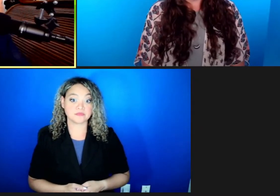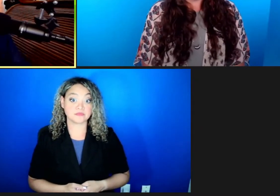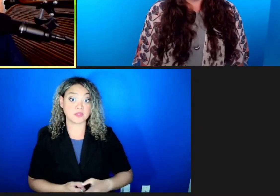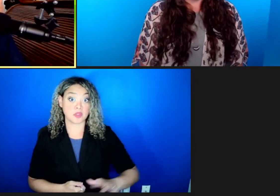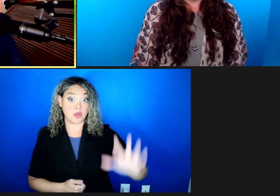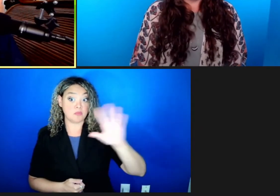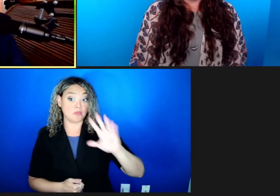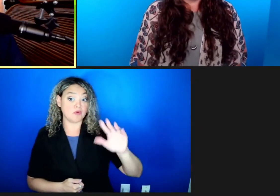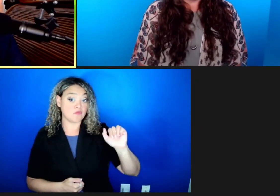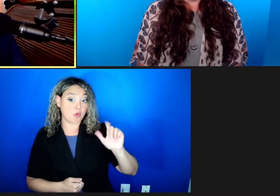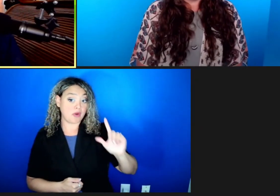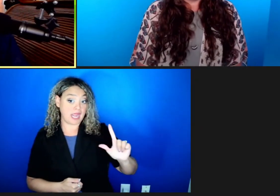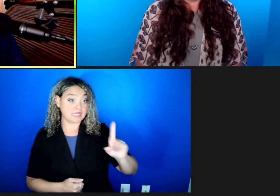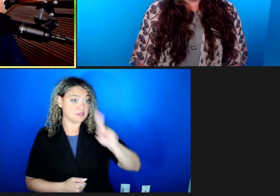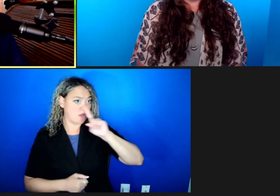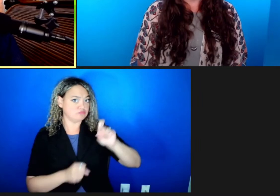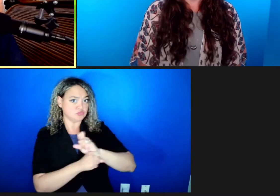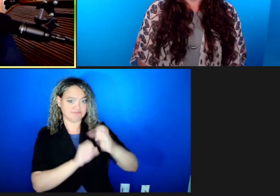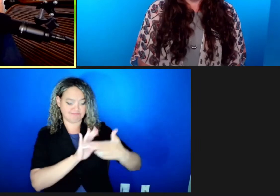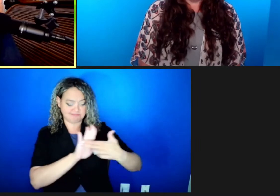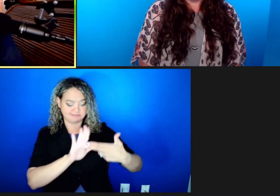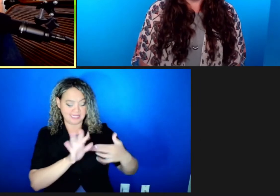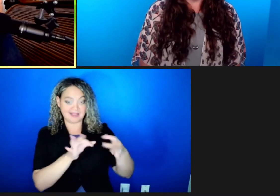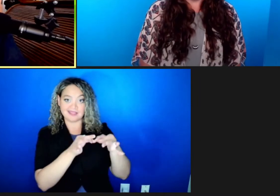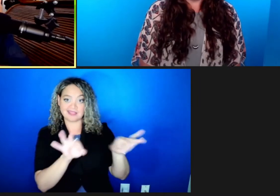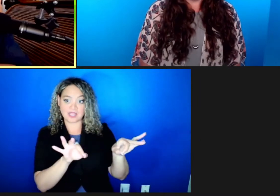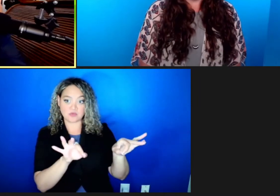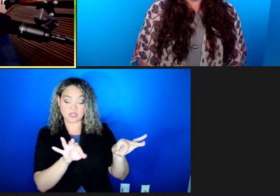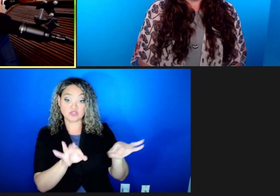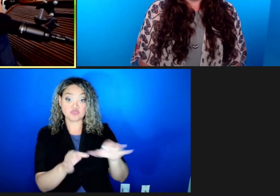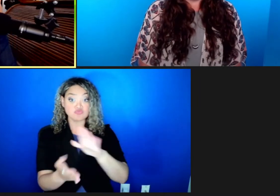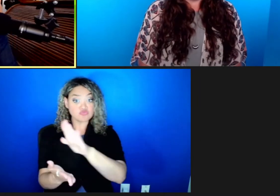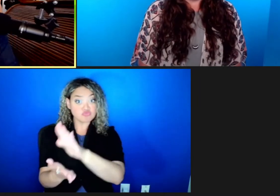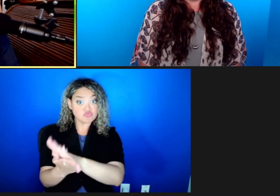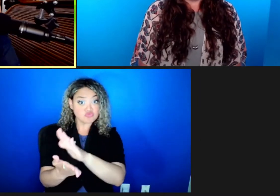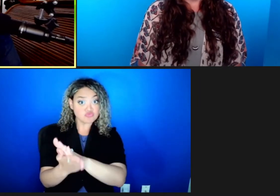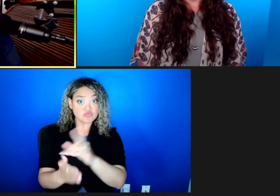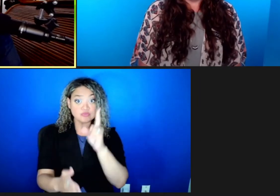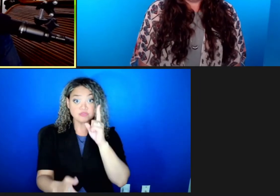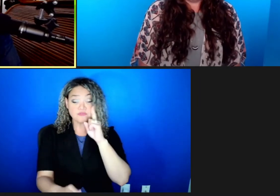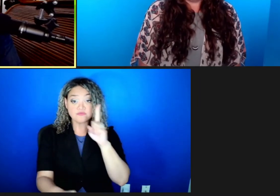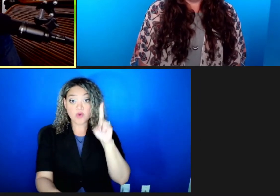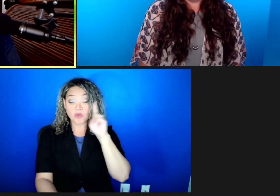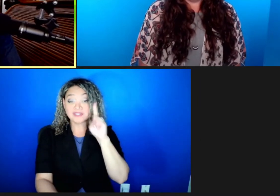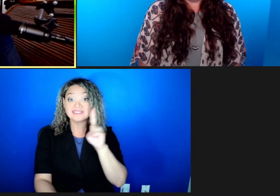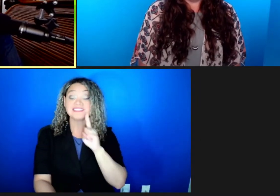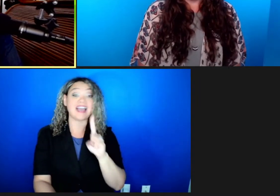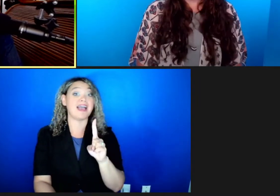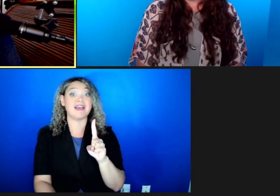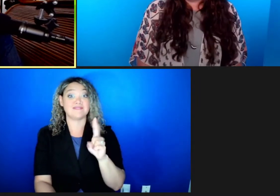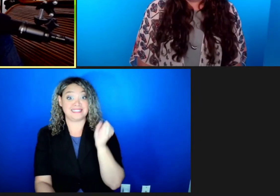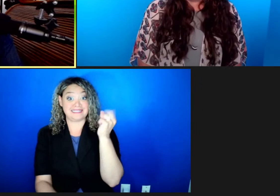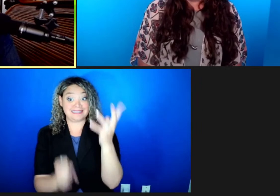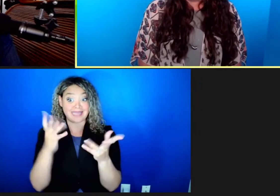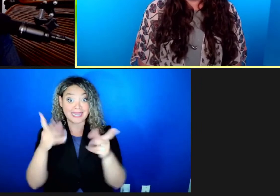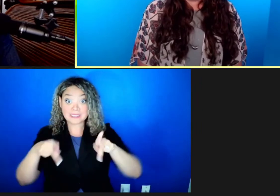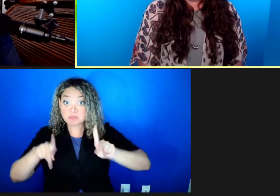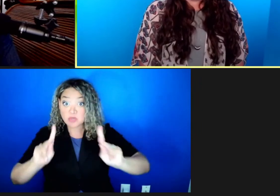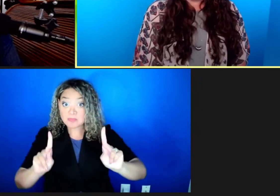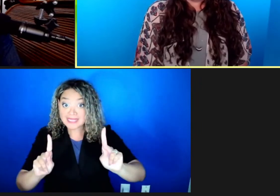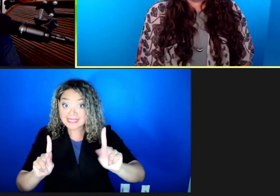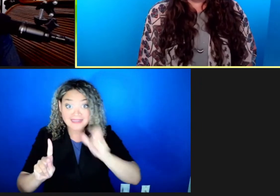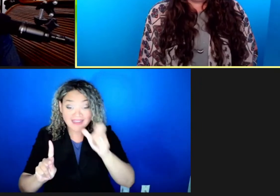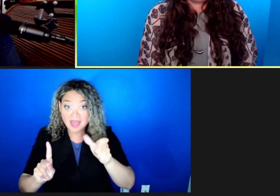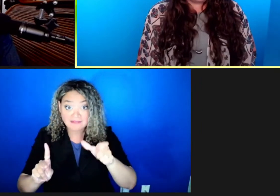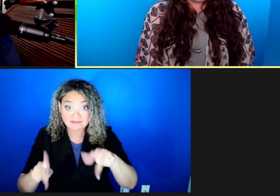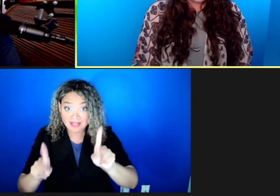ASL was codified as a language, even in schools for the deaf, signing was not allowed. Isn't that right? That's